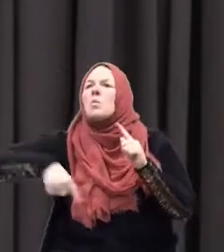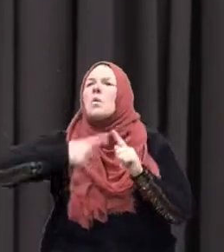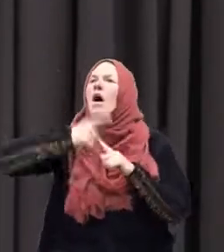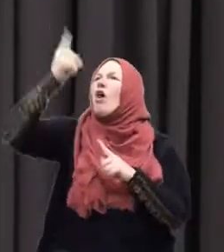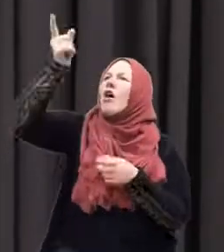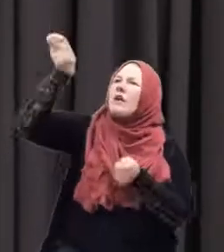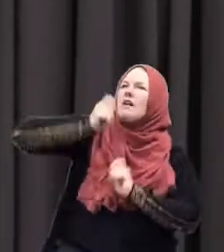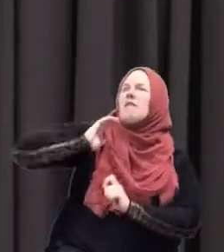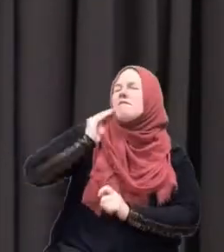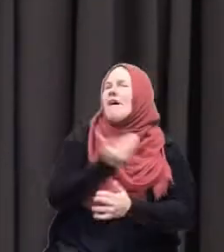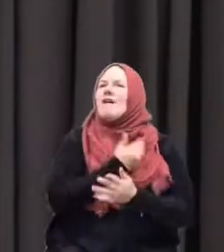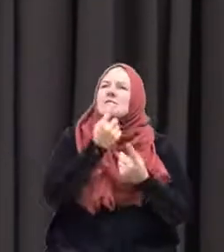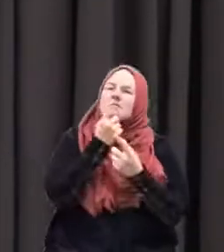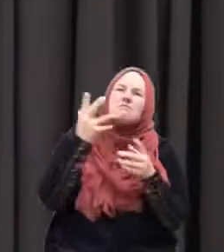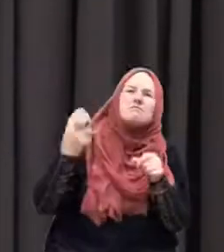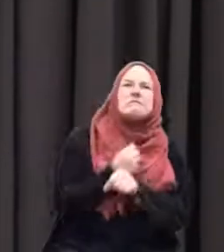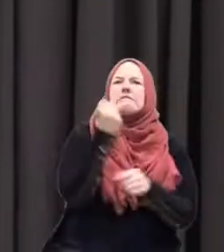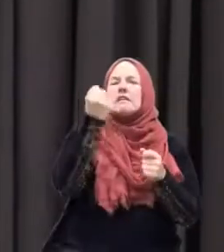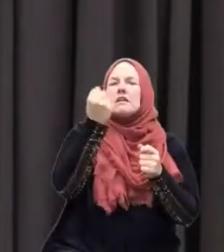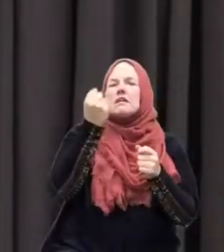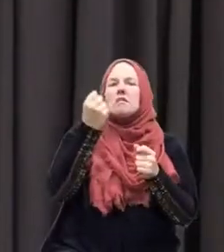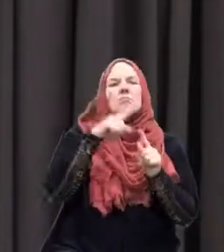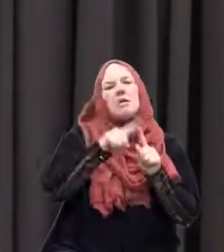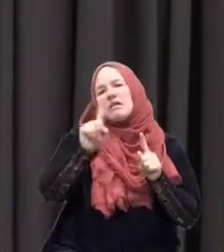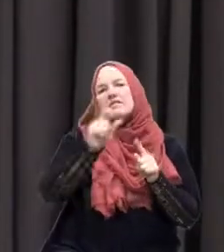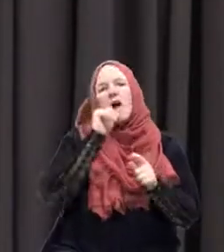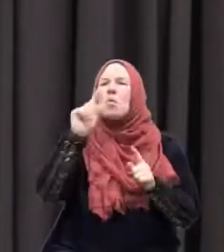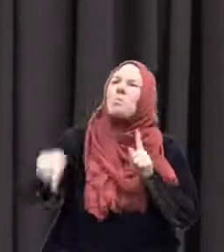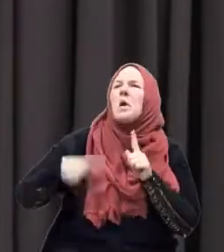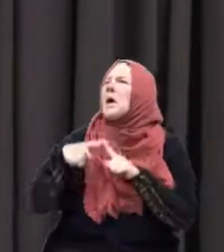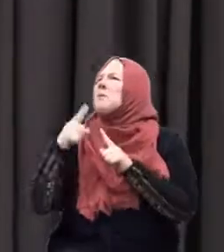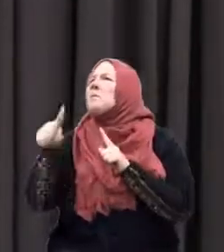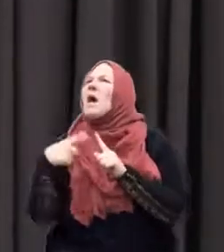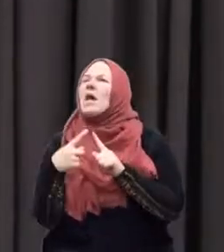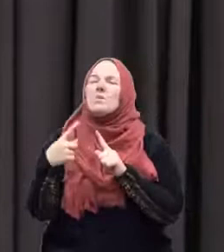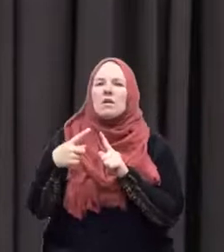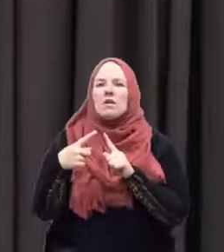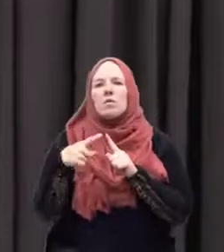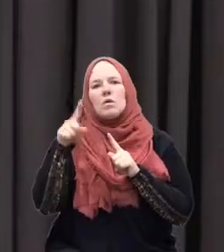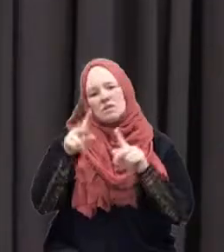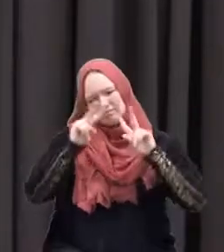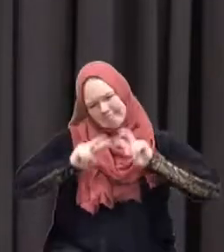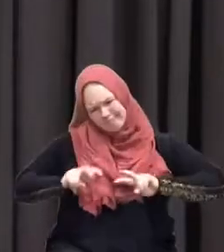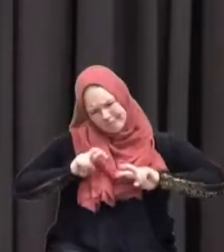questions should be, are we the believers that Allah promised?